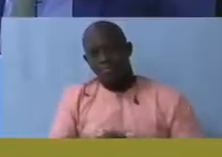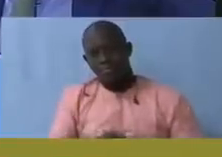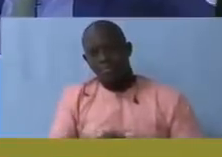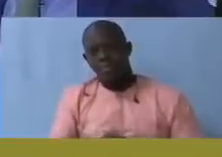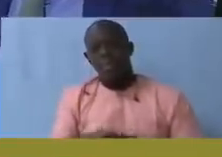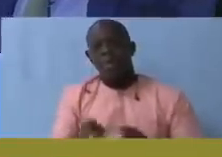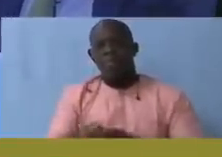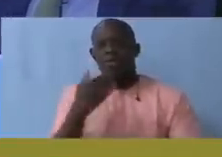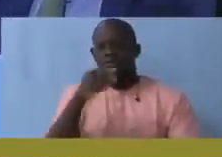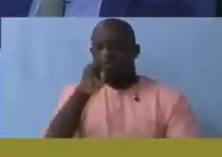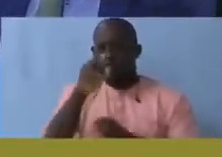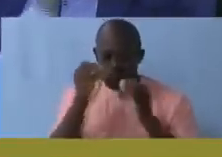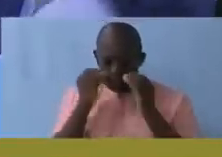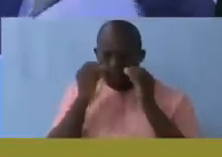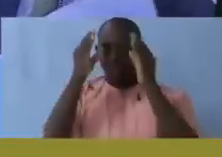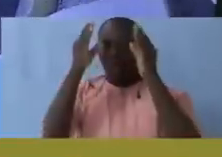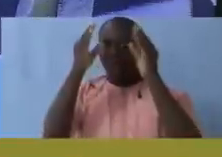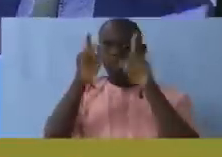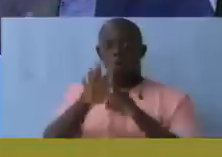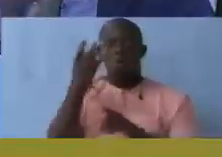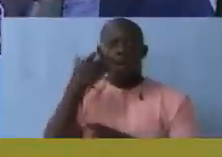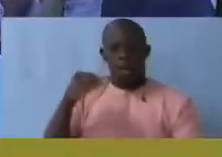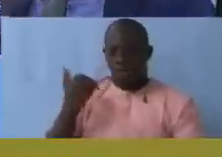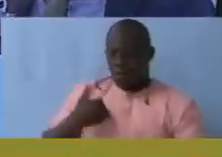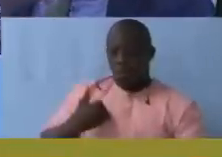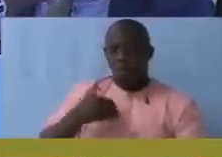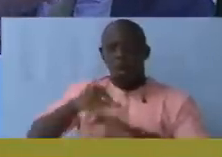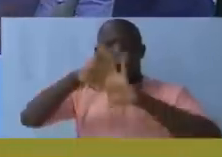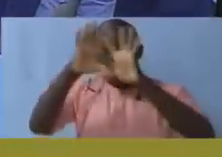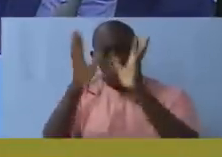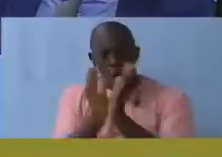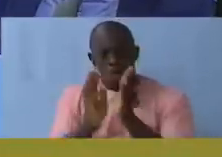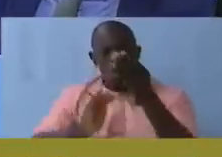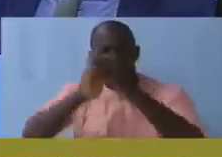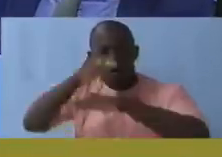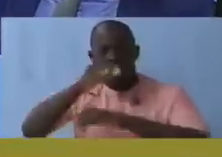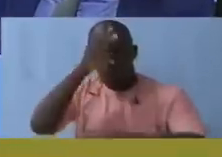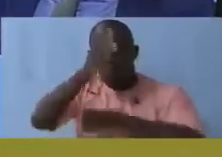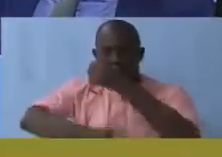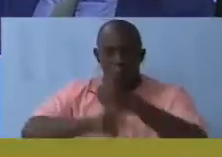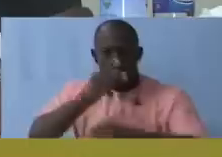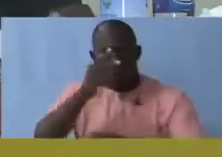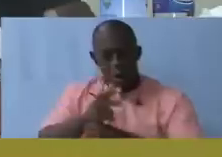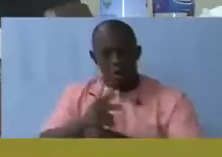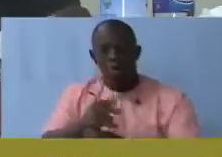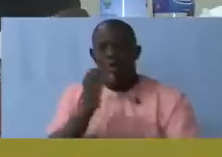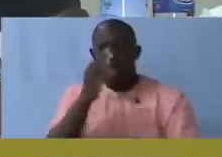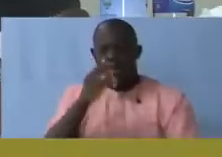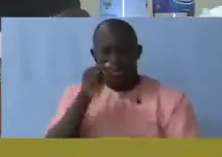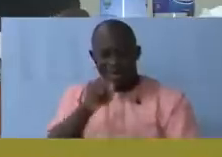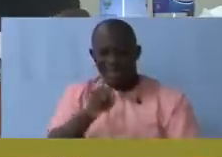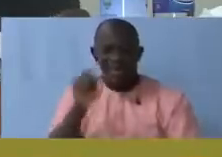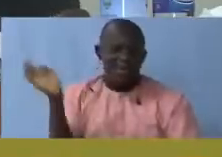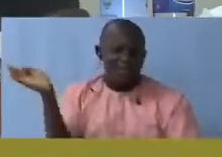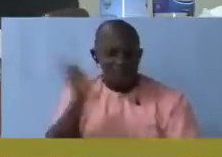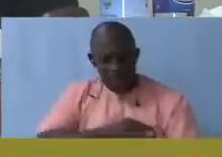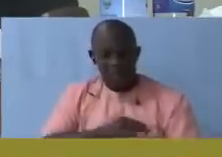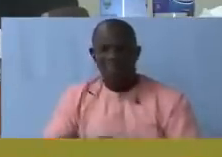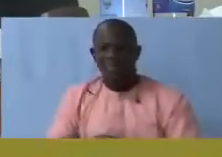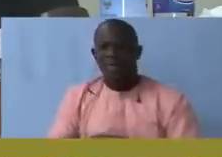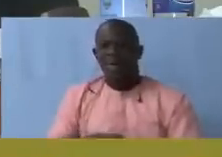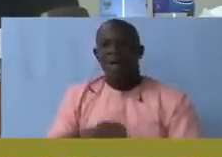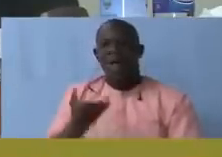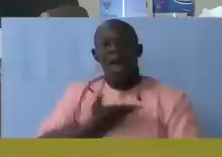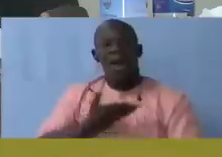were you surprised when people all over the world said, this is a lie, there is